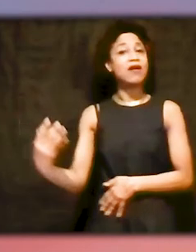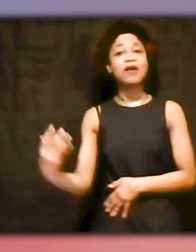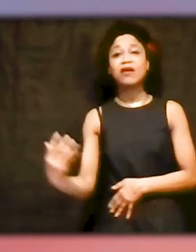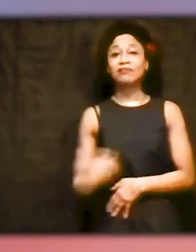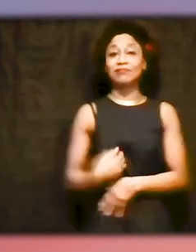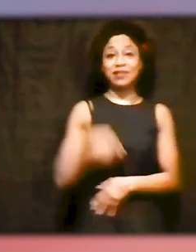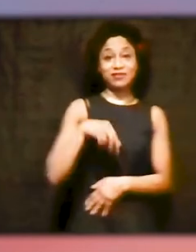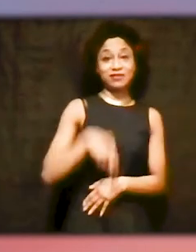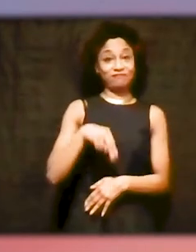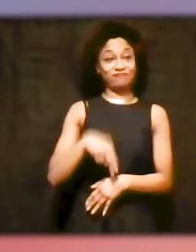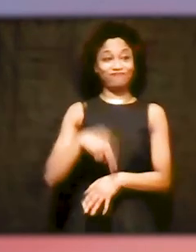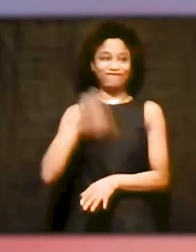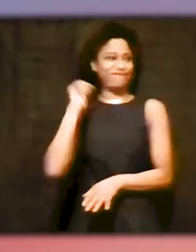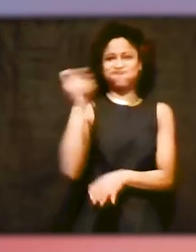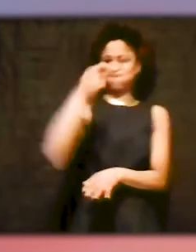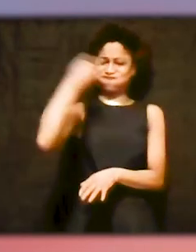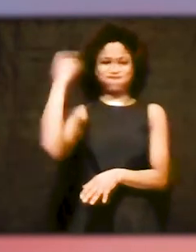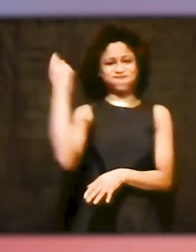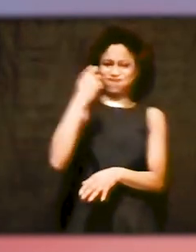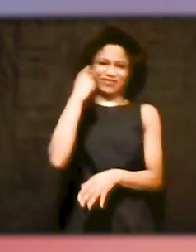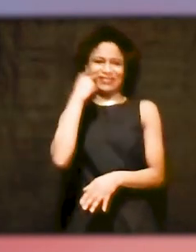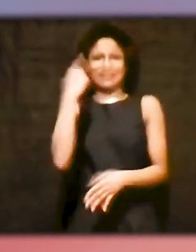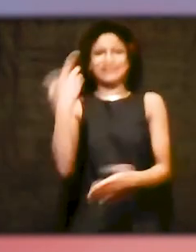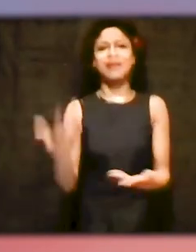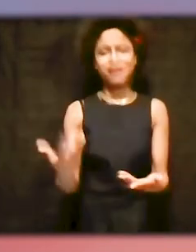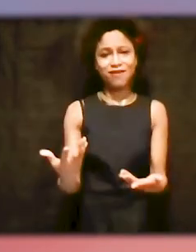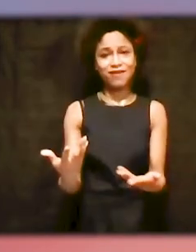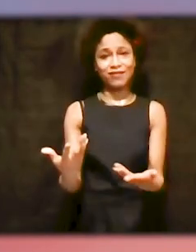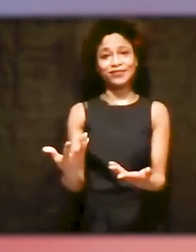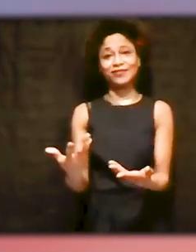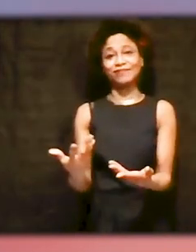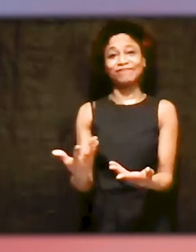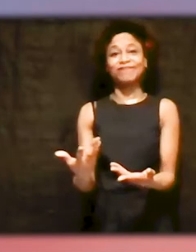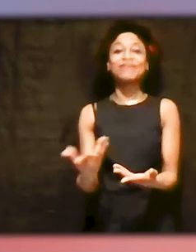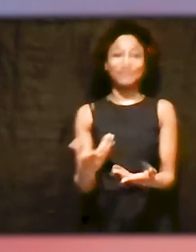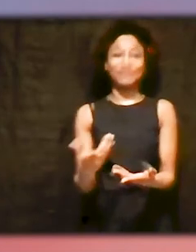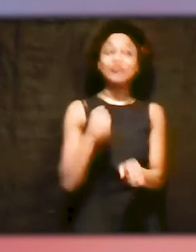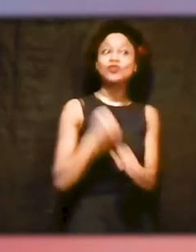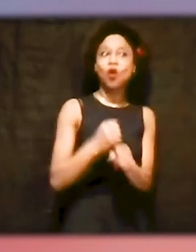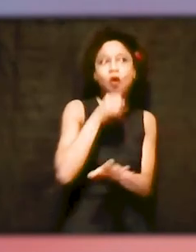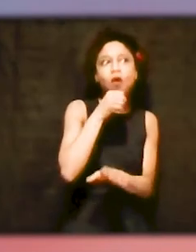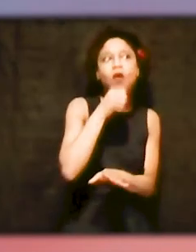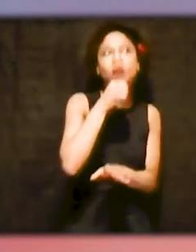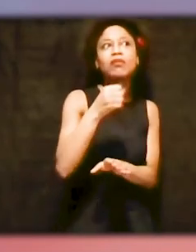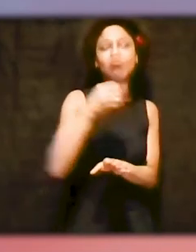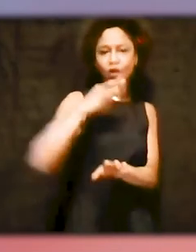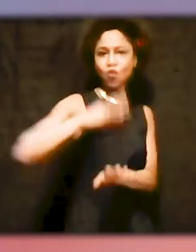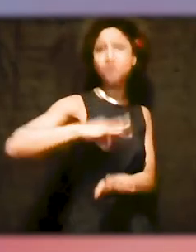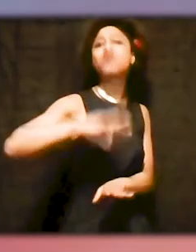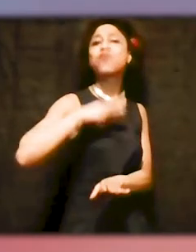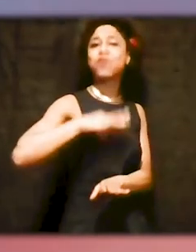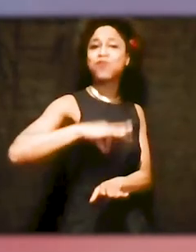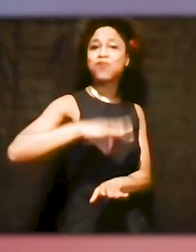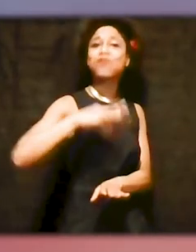forget. Not much to overcome these days, yet getting older